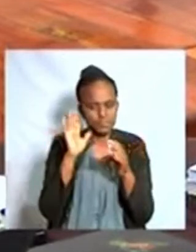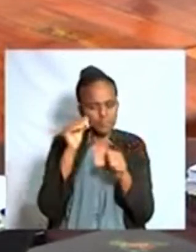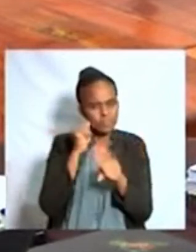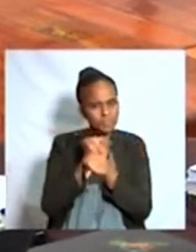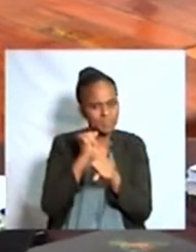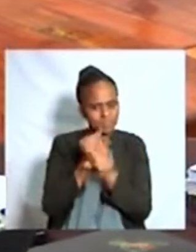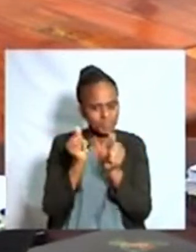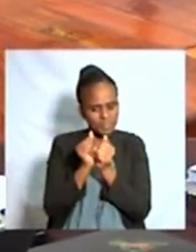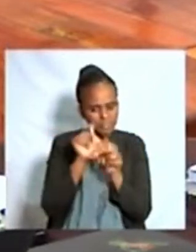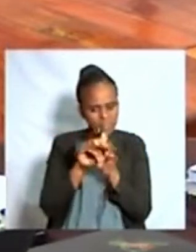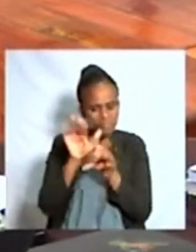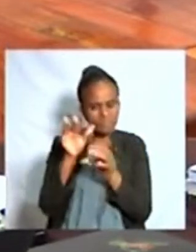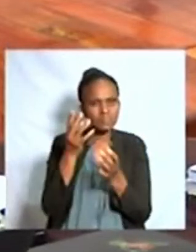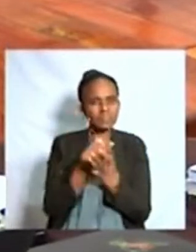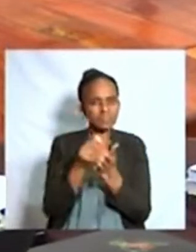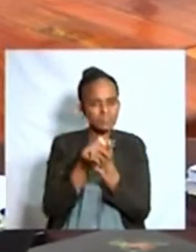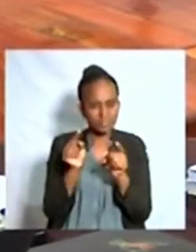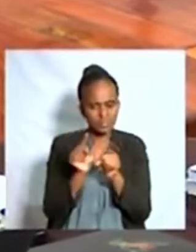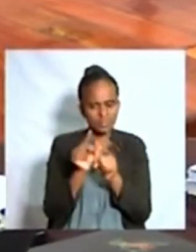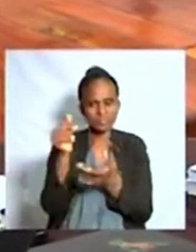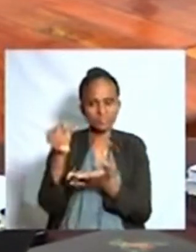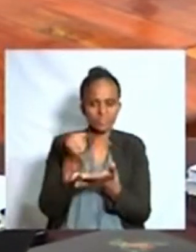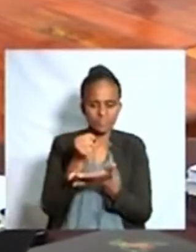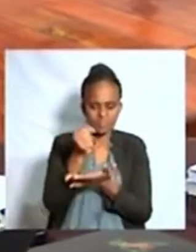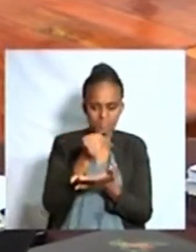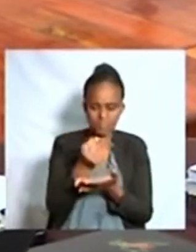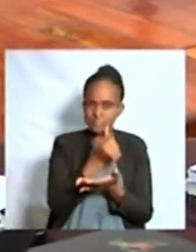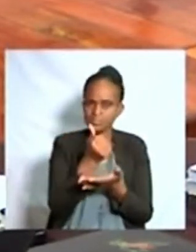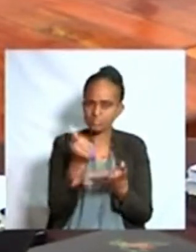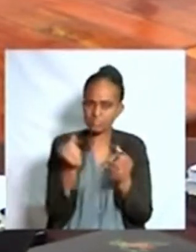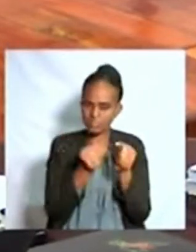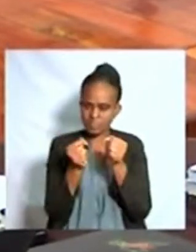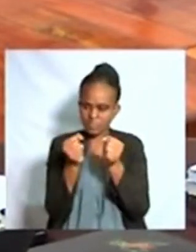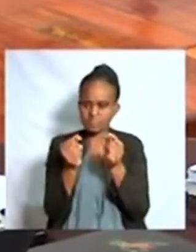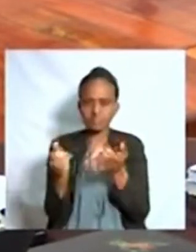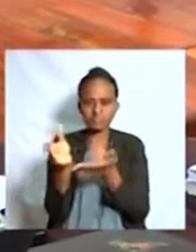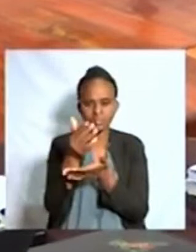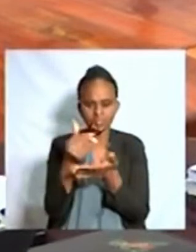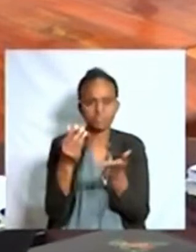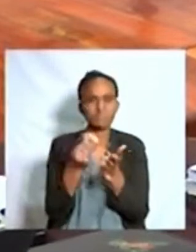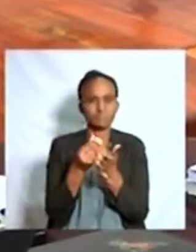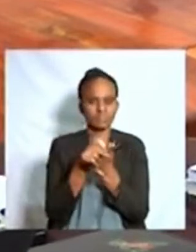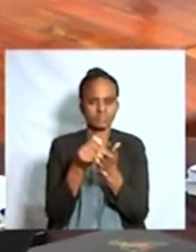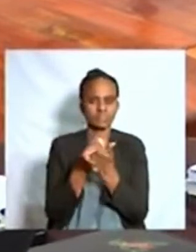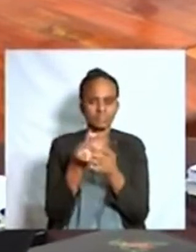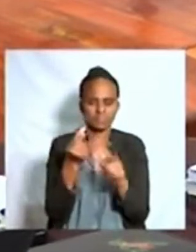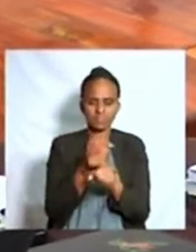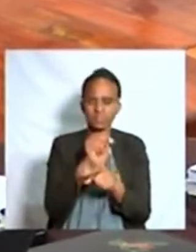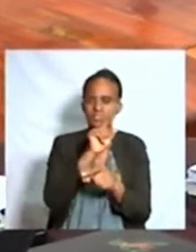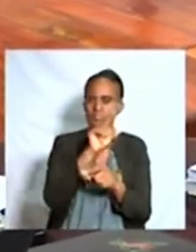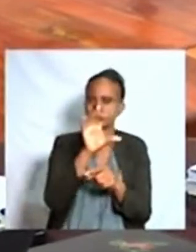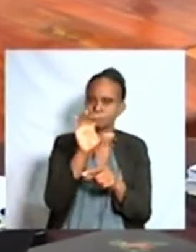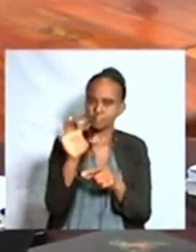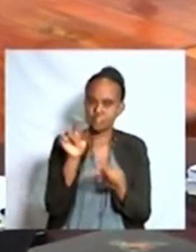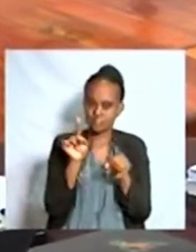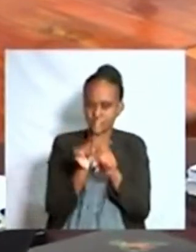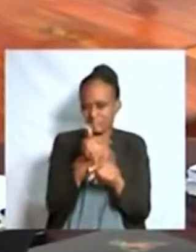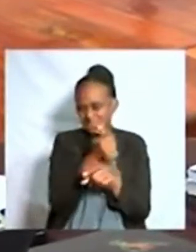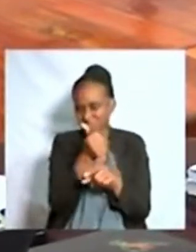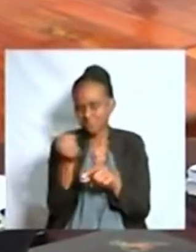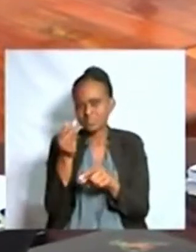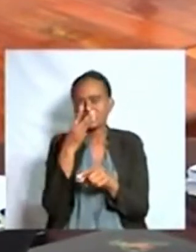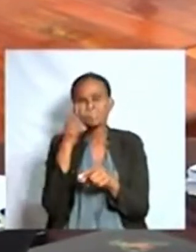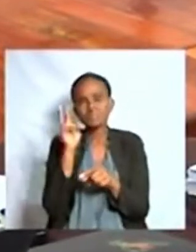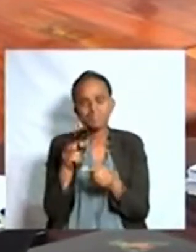within the allocated funds and employ other strategies to collect revenue in the worst case circumstances. And in the worst case